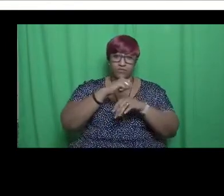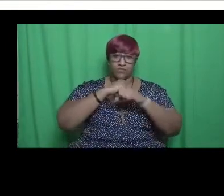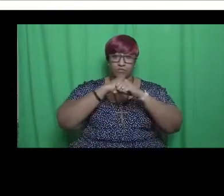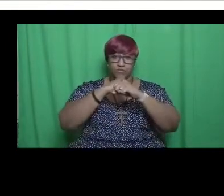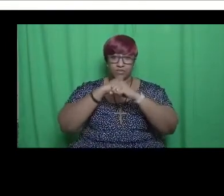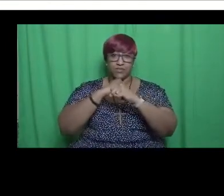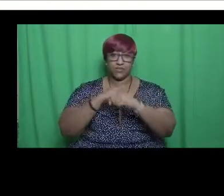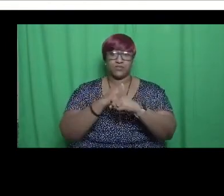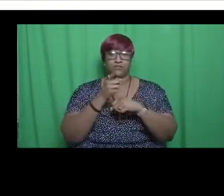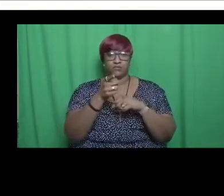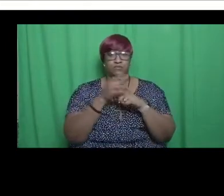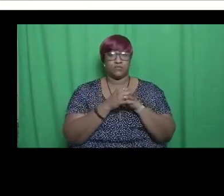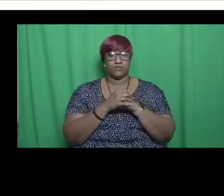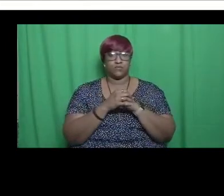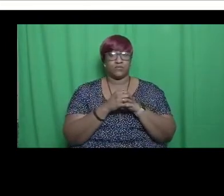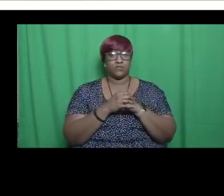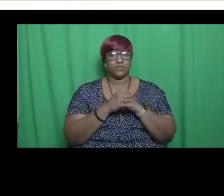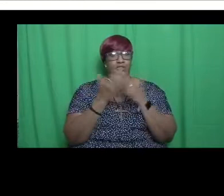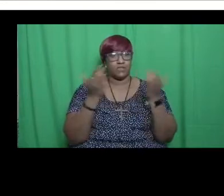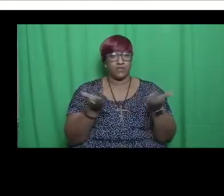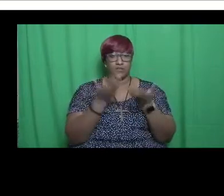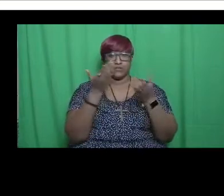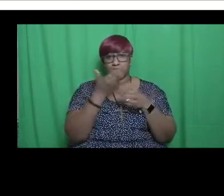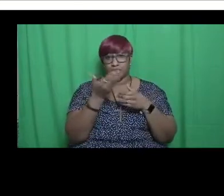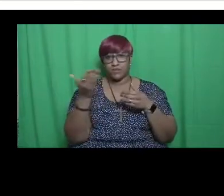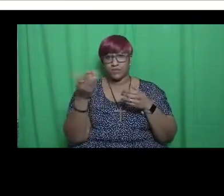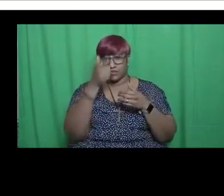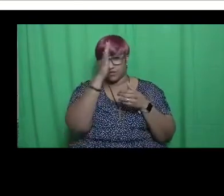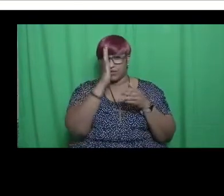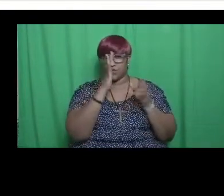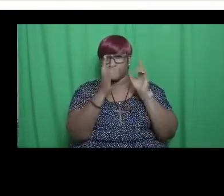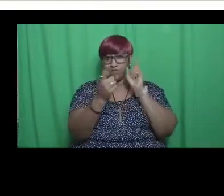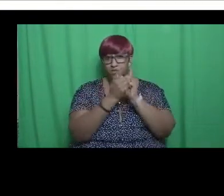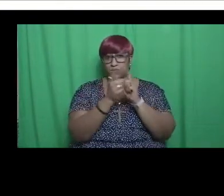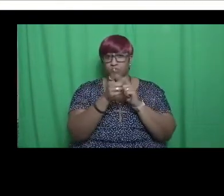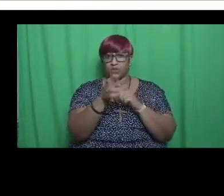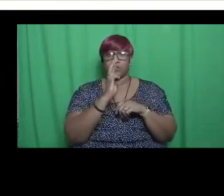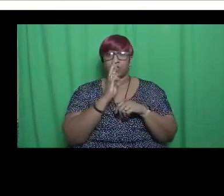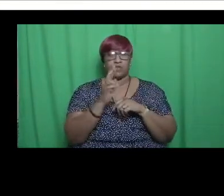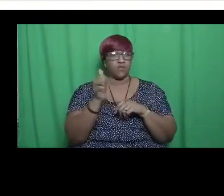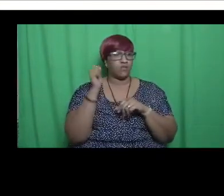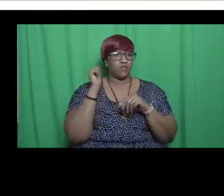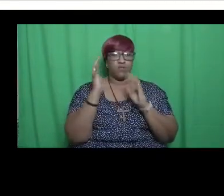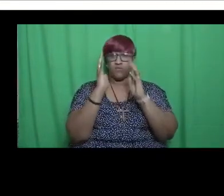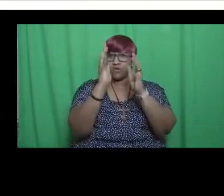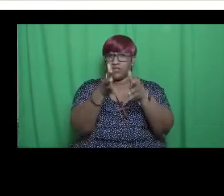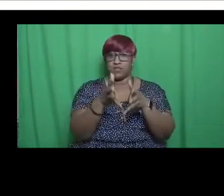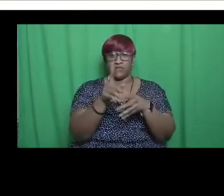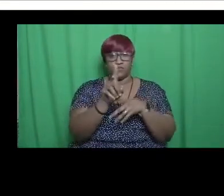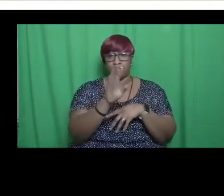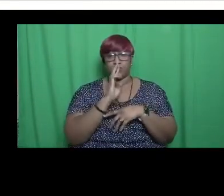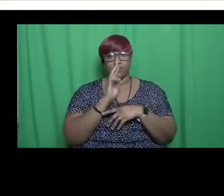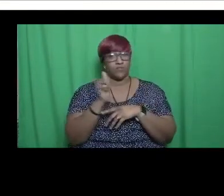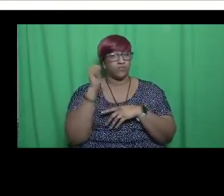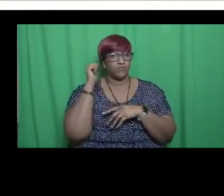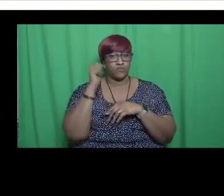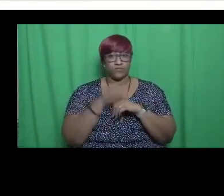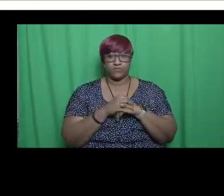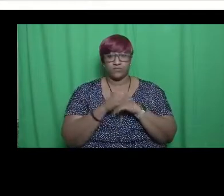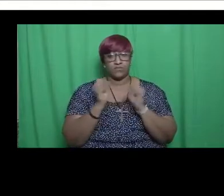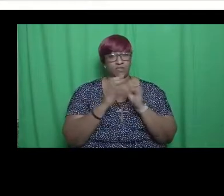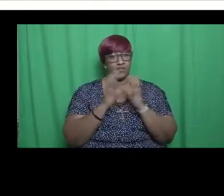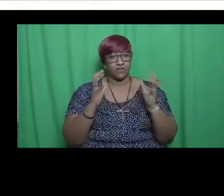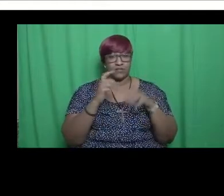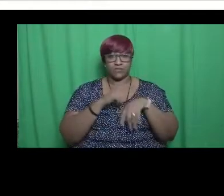you? And here's the thing. God will meet you where you are, but he won't leave you where you are. And a lot of times